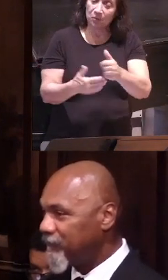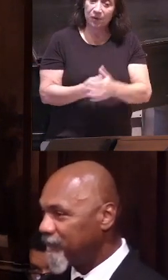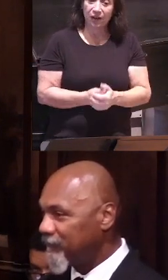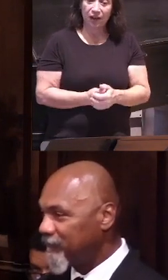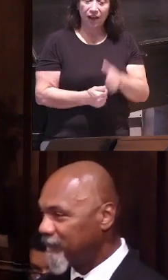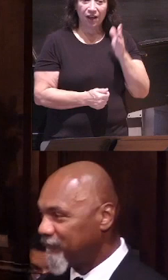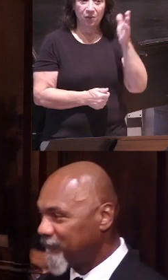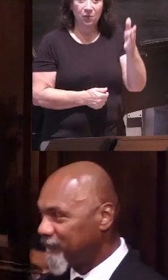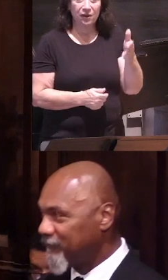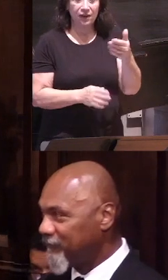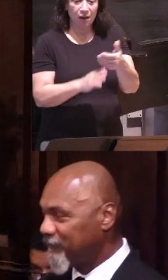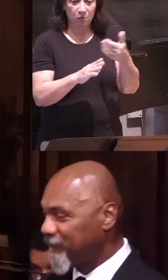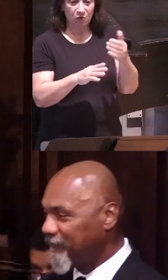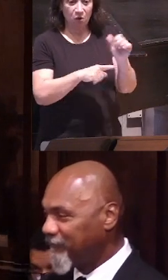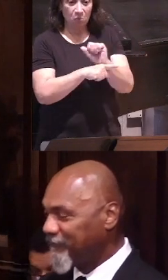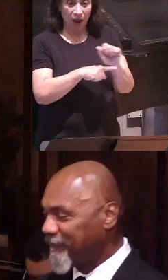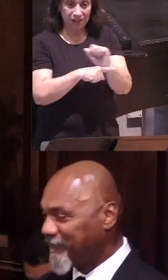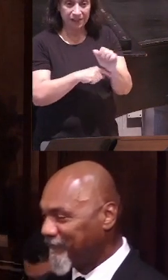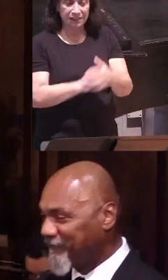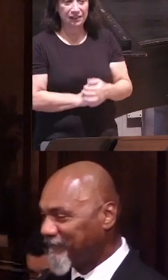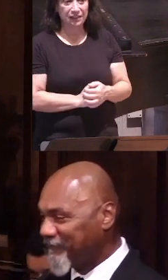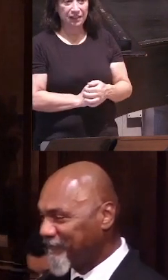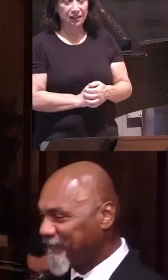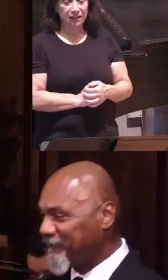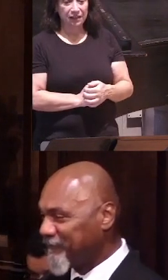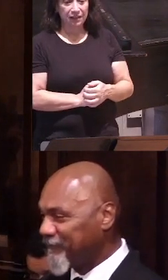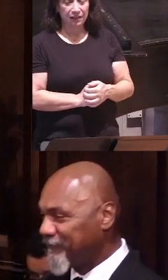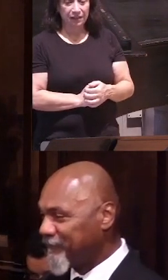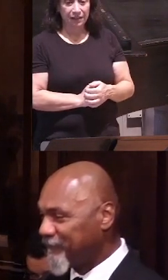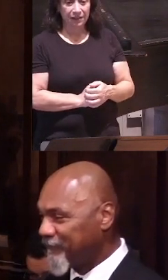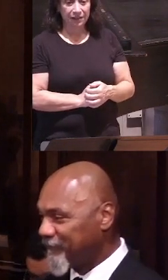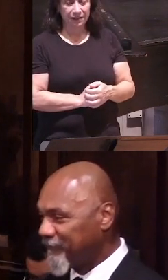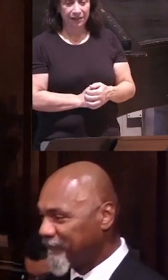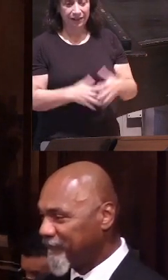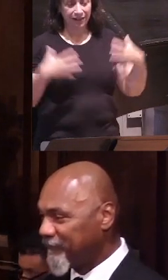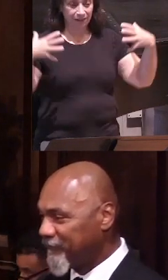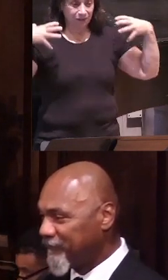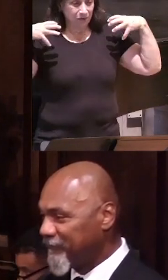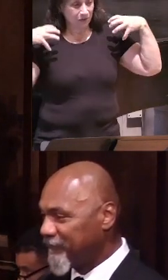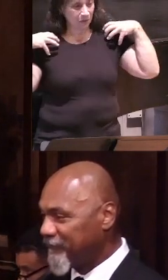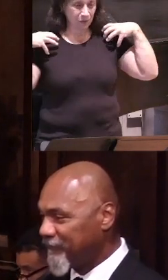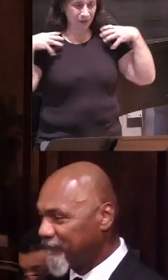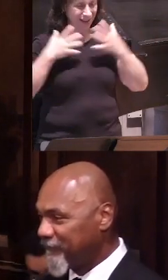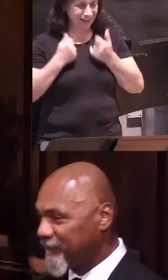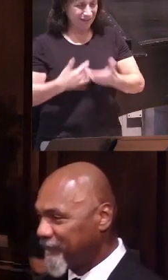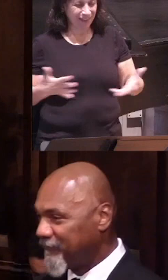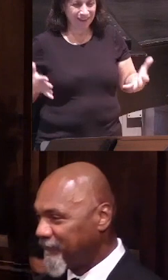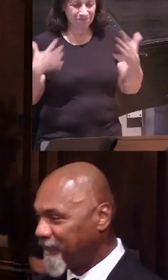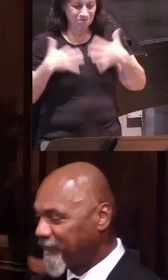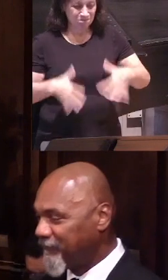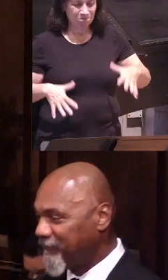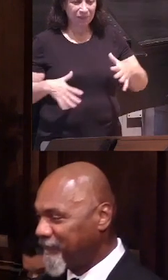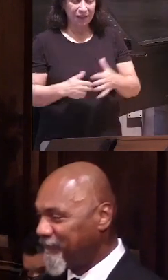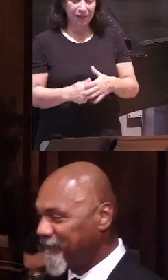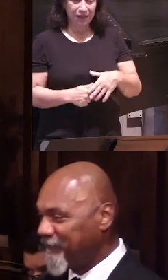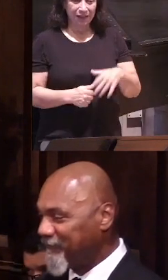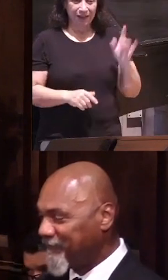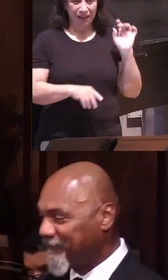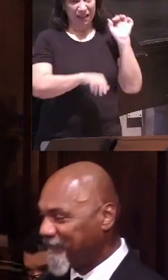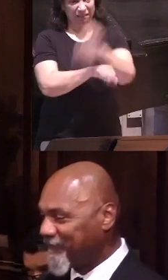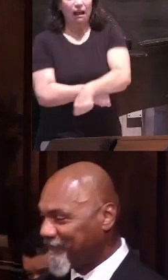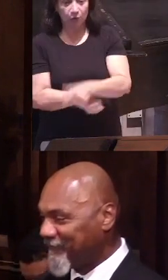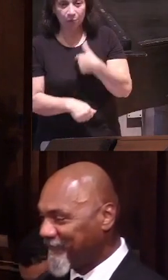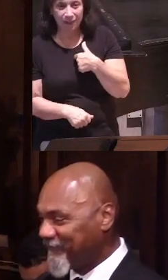Then one day before practice, with his shoulder pads on and all, he tackled